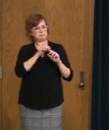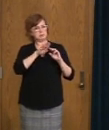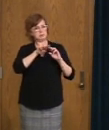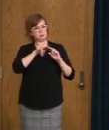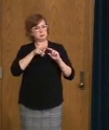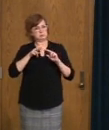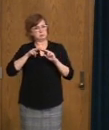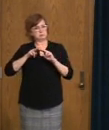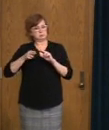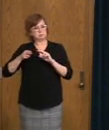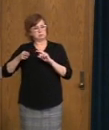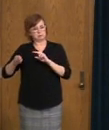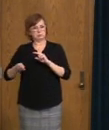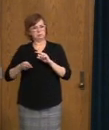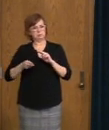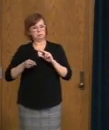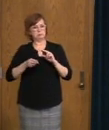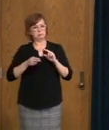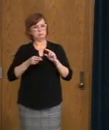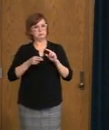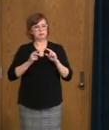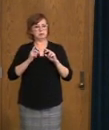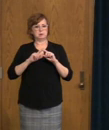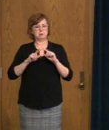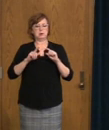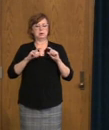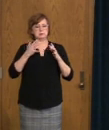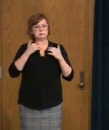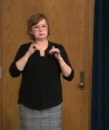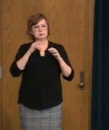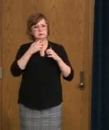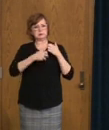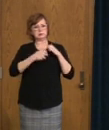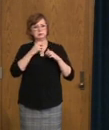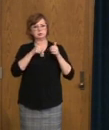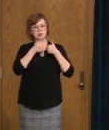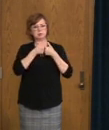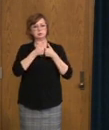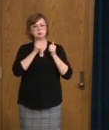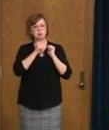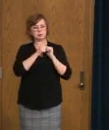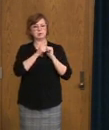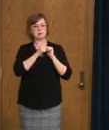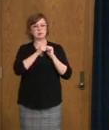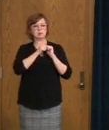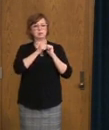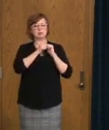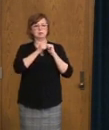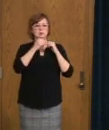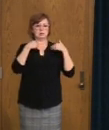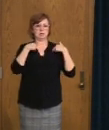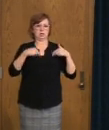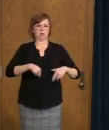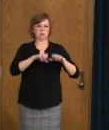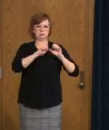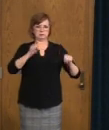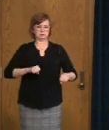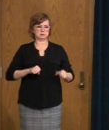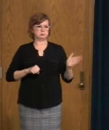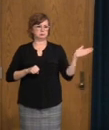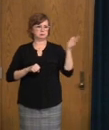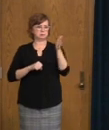when we're seeing those other types of outbreaks that are really drawing on the system. We have a question in the room. In terms of the vaccination